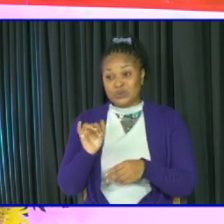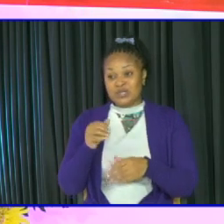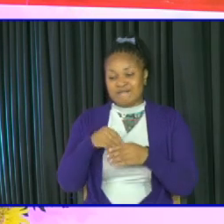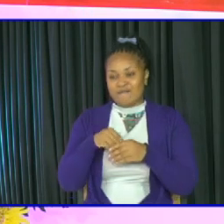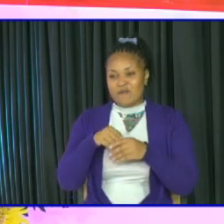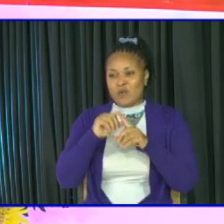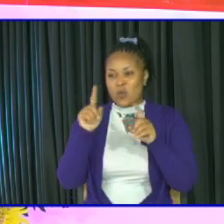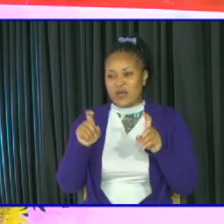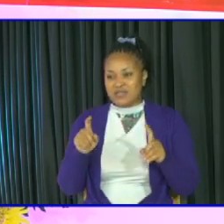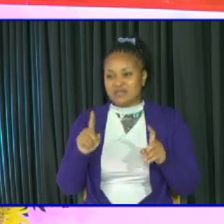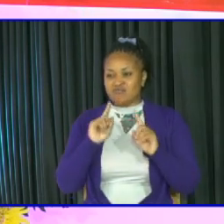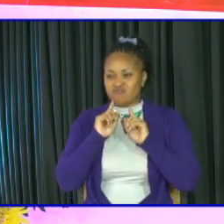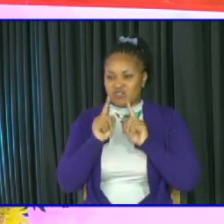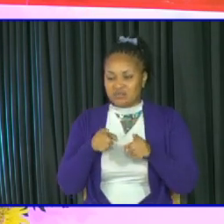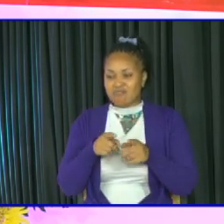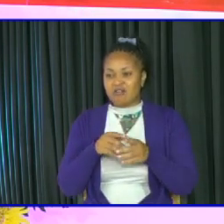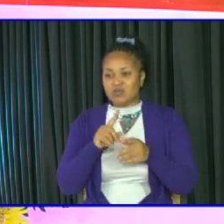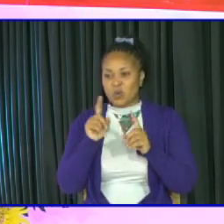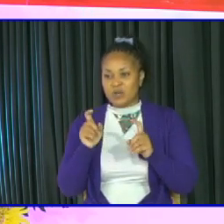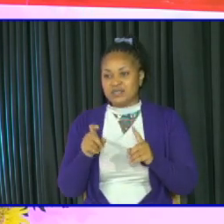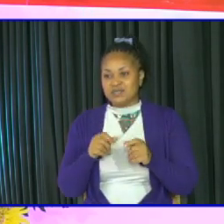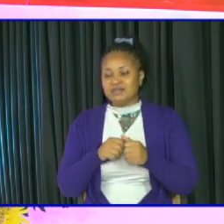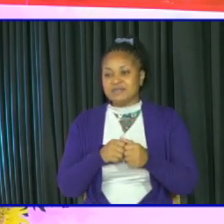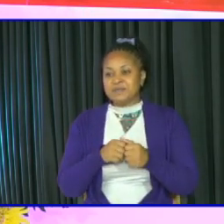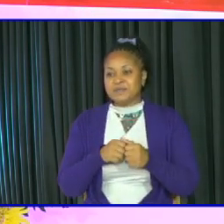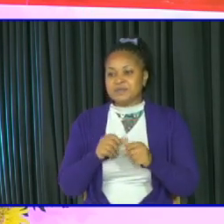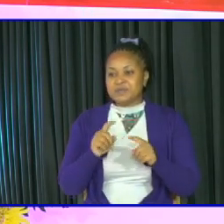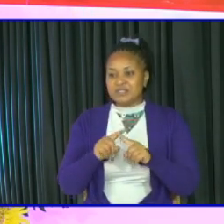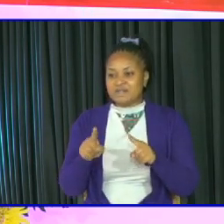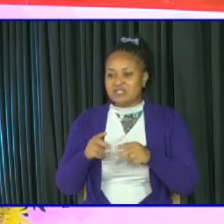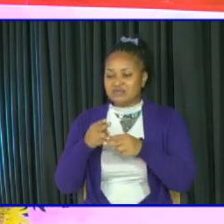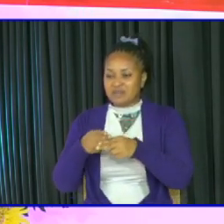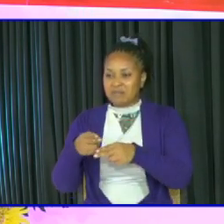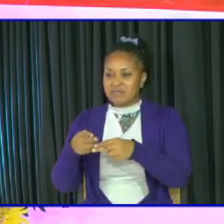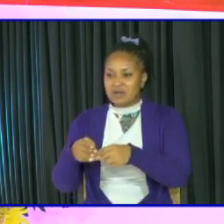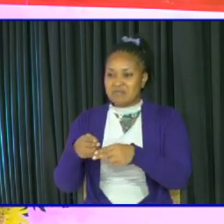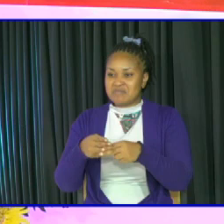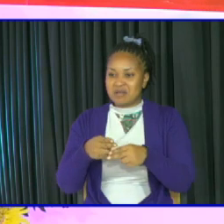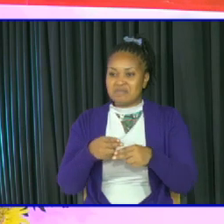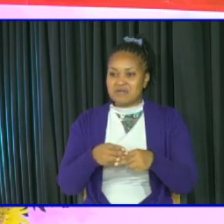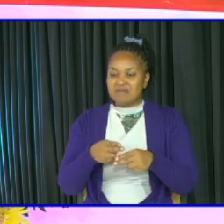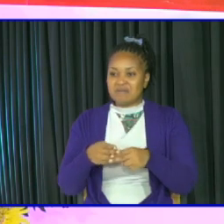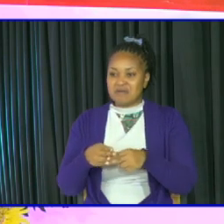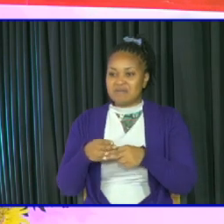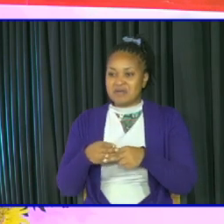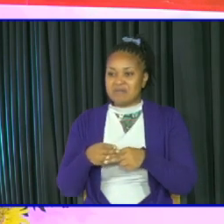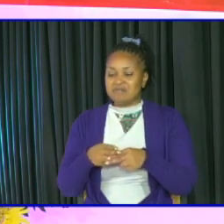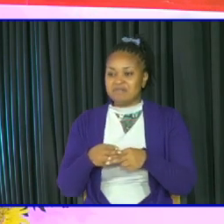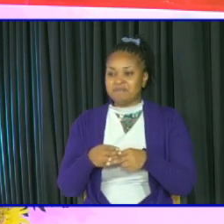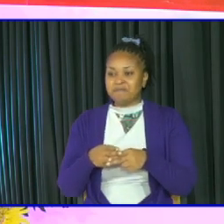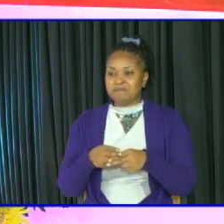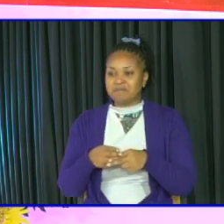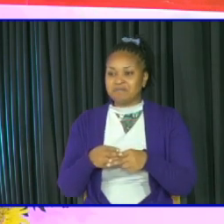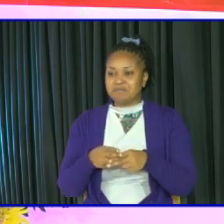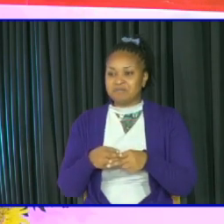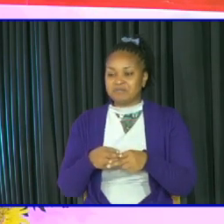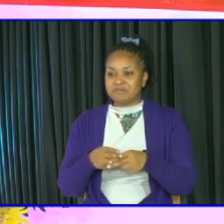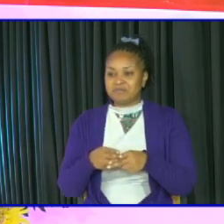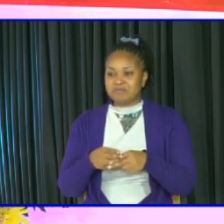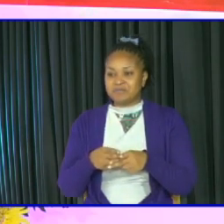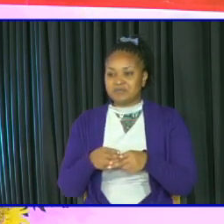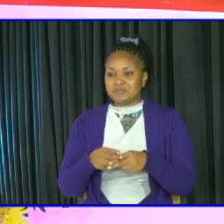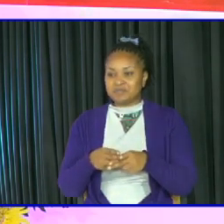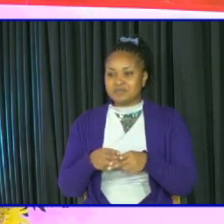Daly, Christina Enniver, Tanisha Williams, Stephanie Fullerton, and